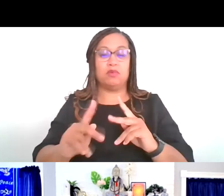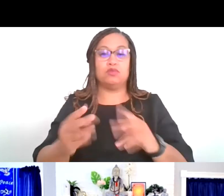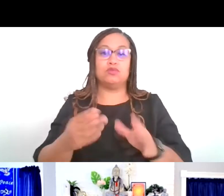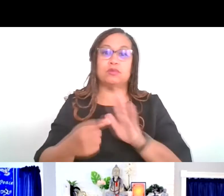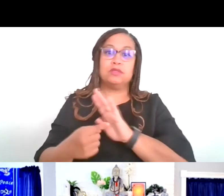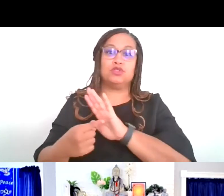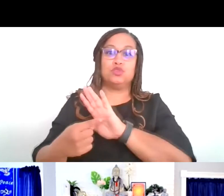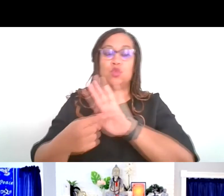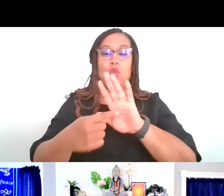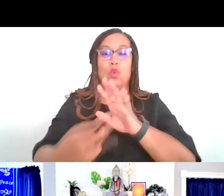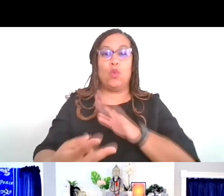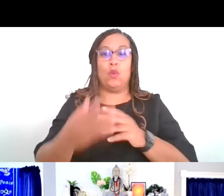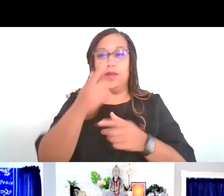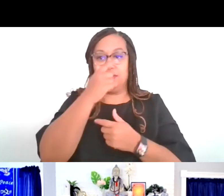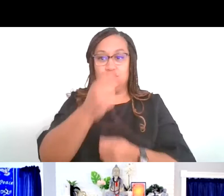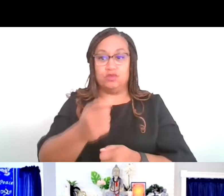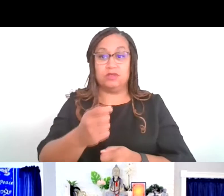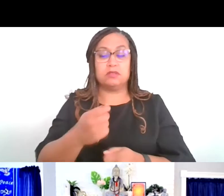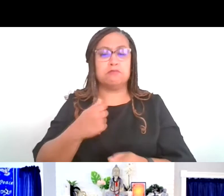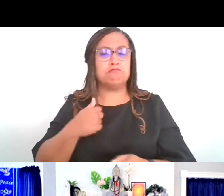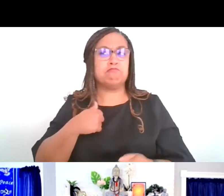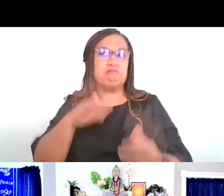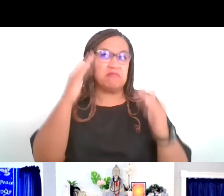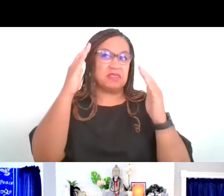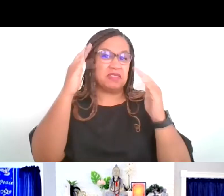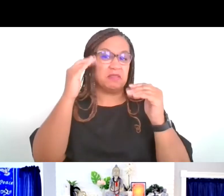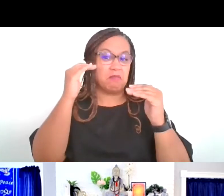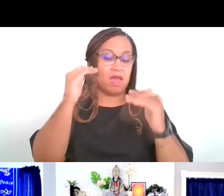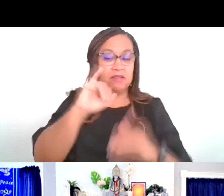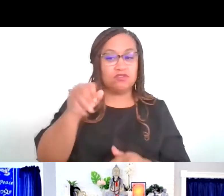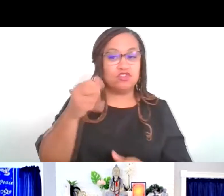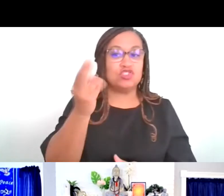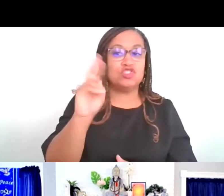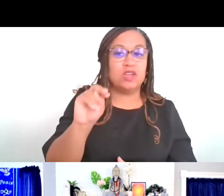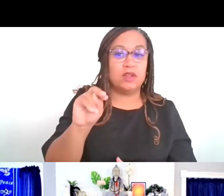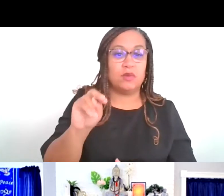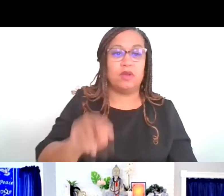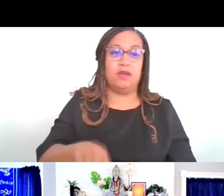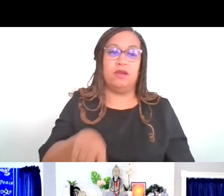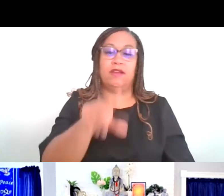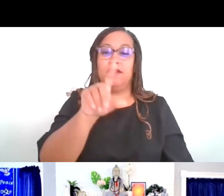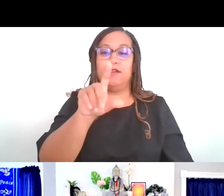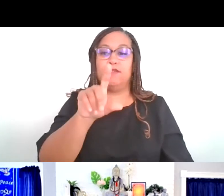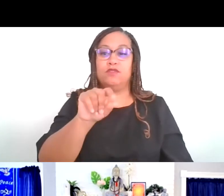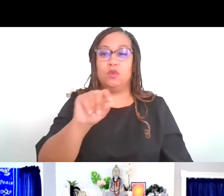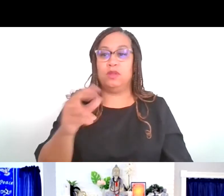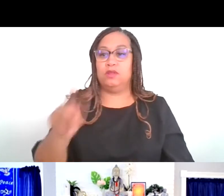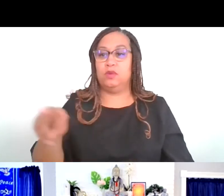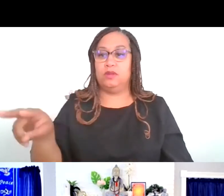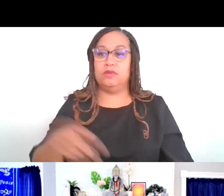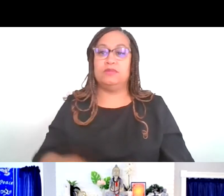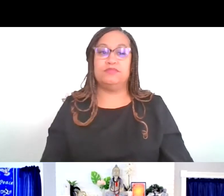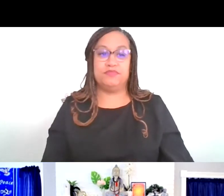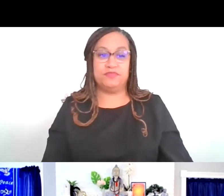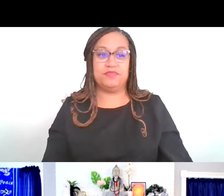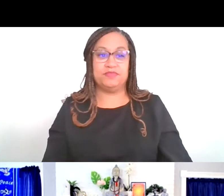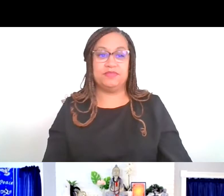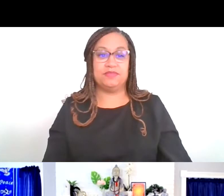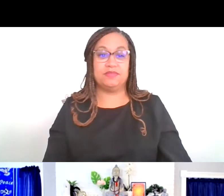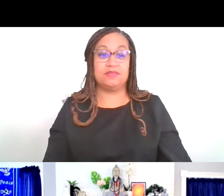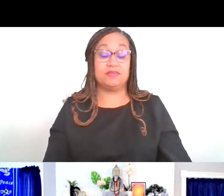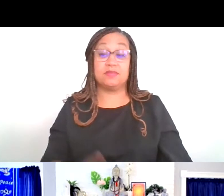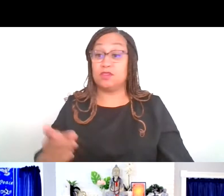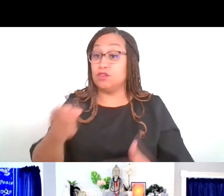and it's expected in January of this coming year. Yeah. The investment is a